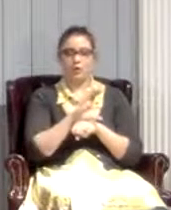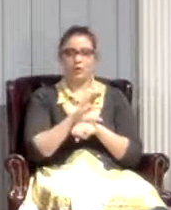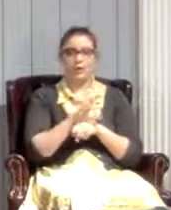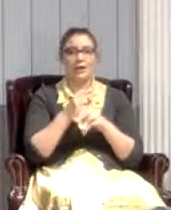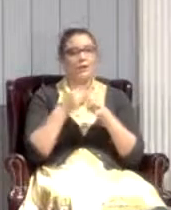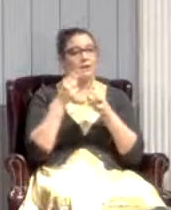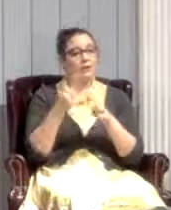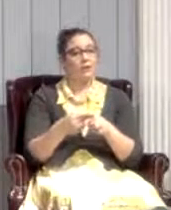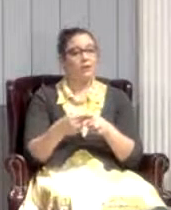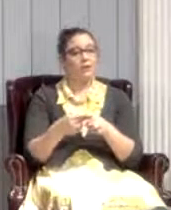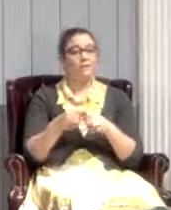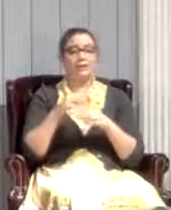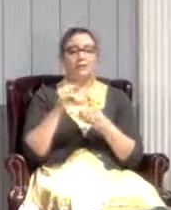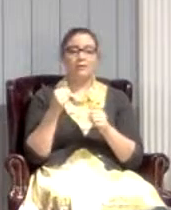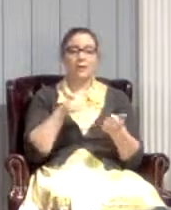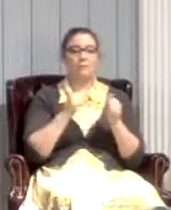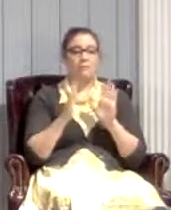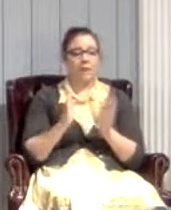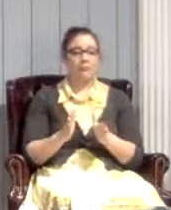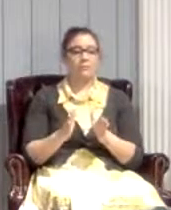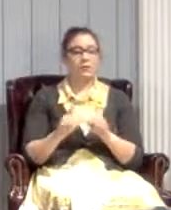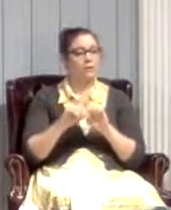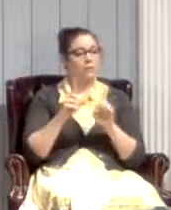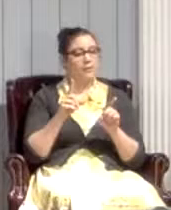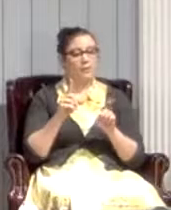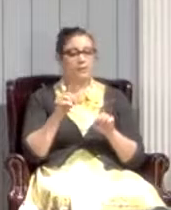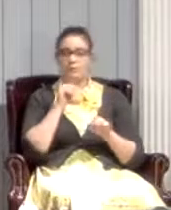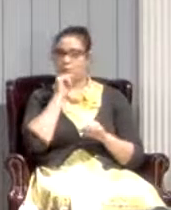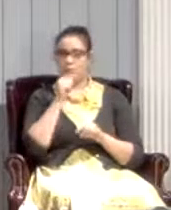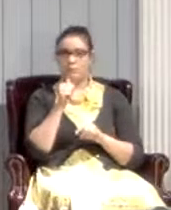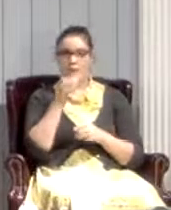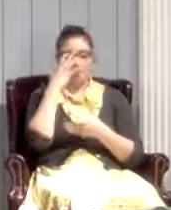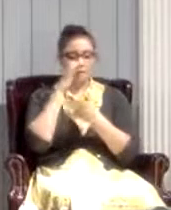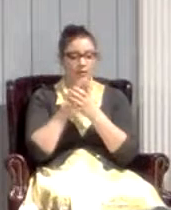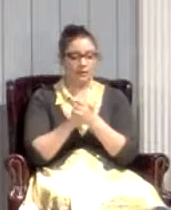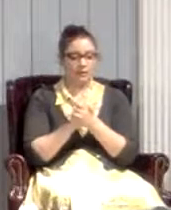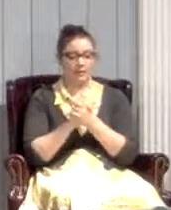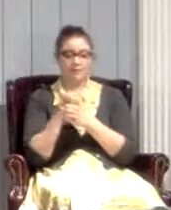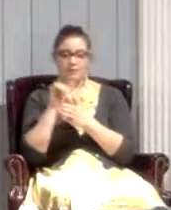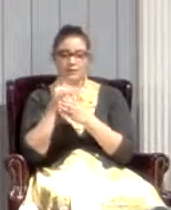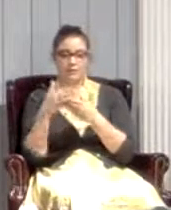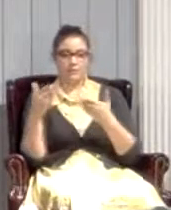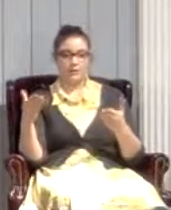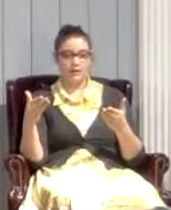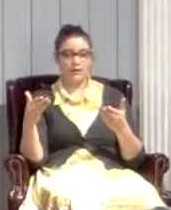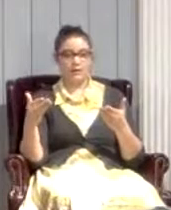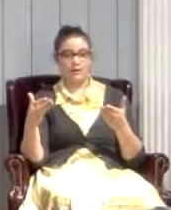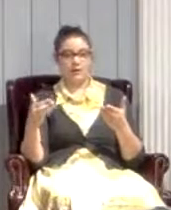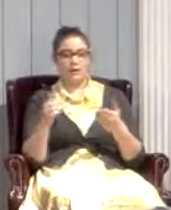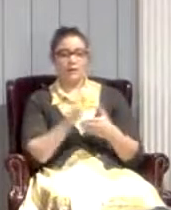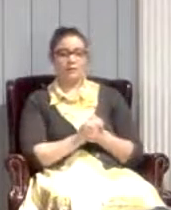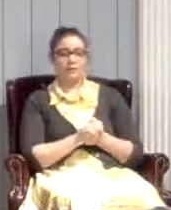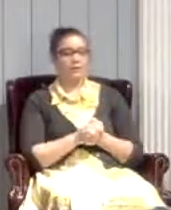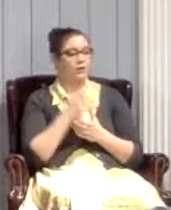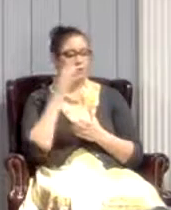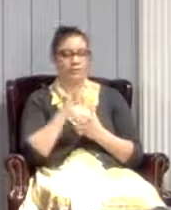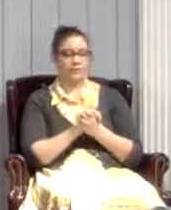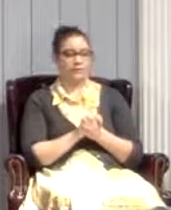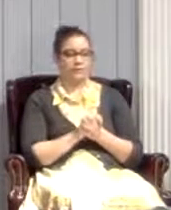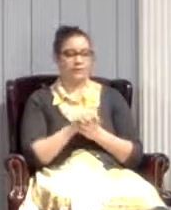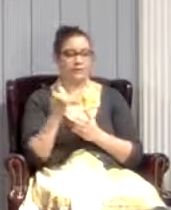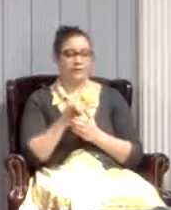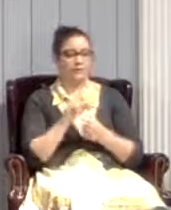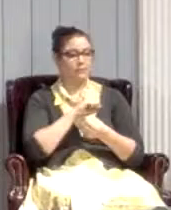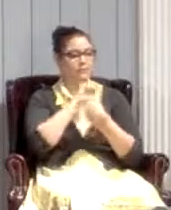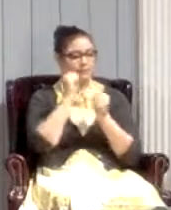Baptists. But they don't believe the same thing we believe about salvation. They don't believe the same thing we believe about eschatology.